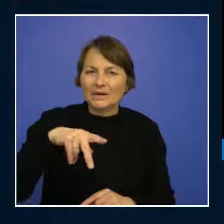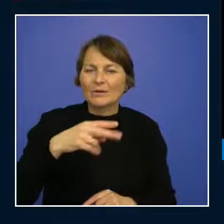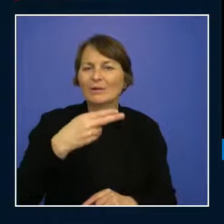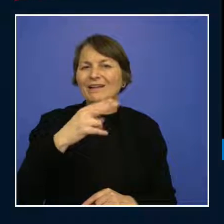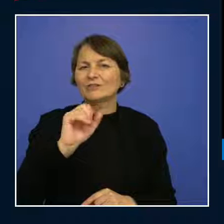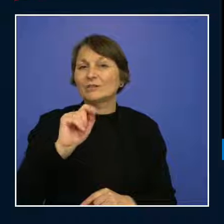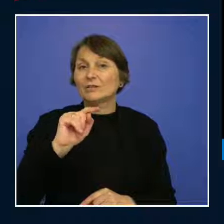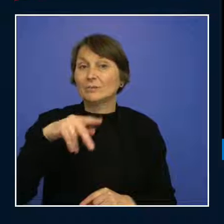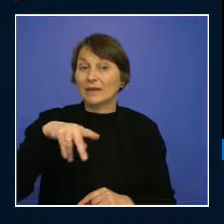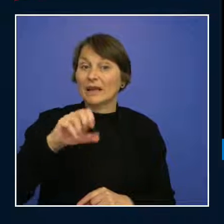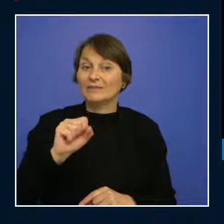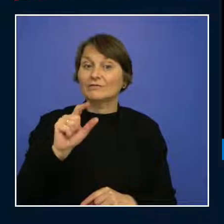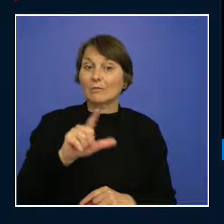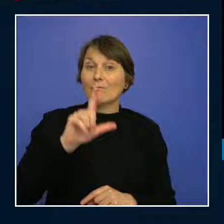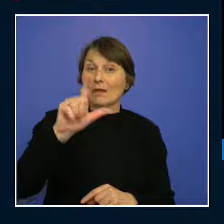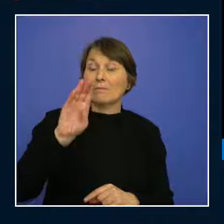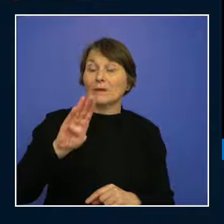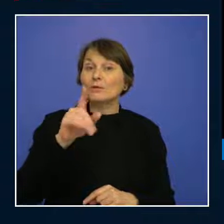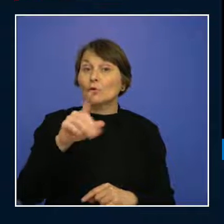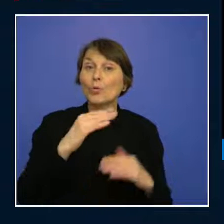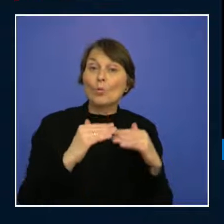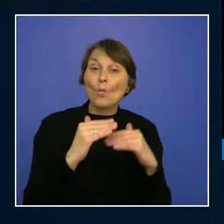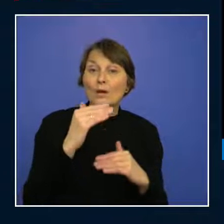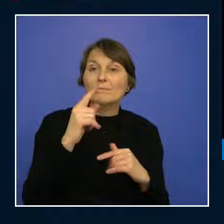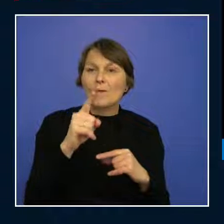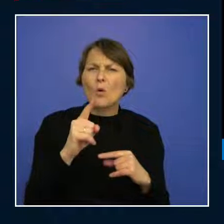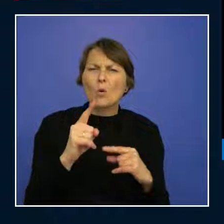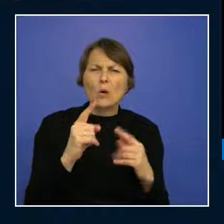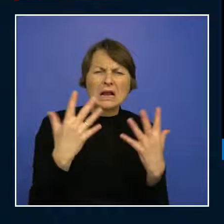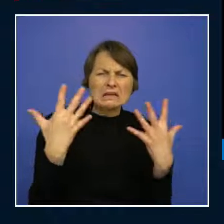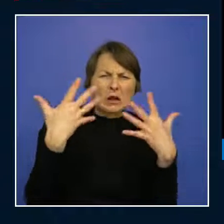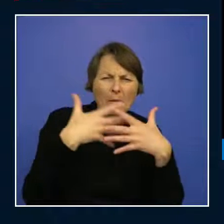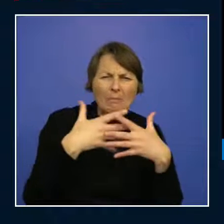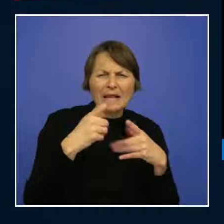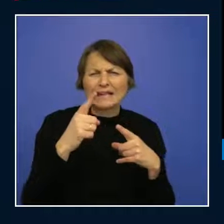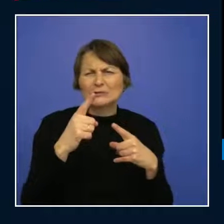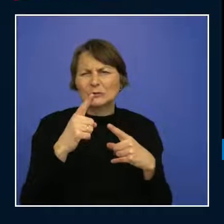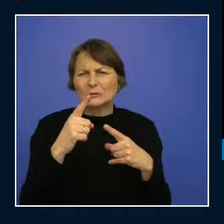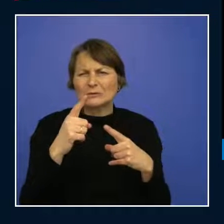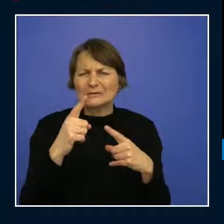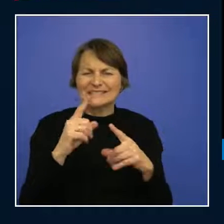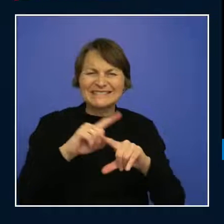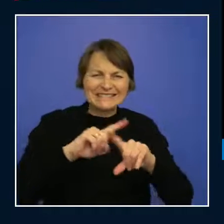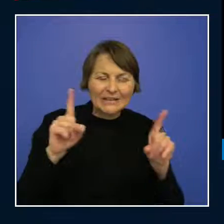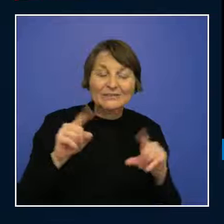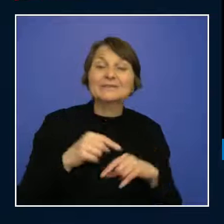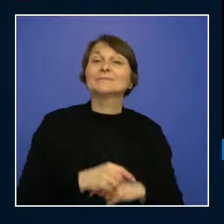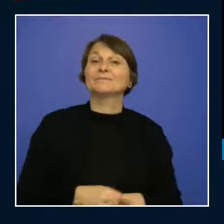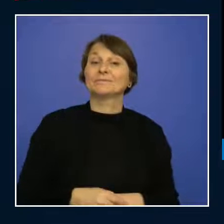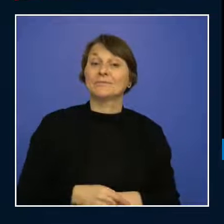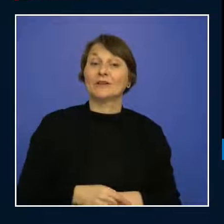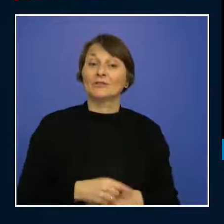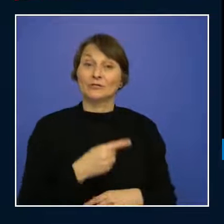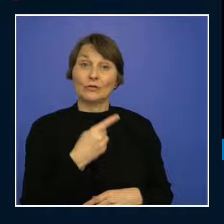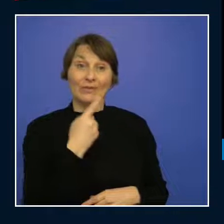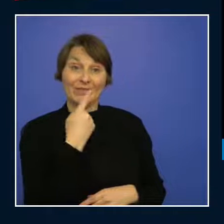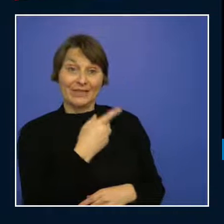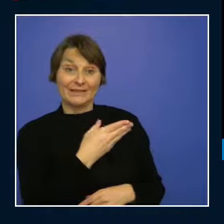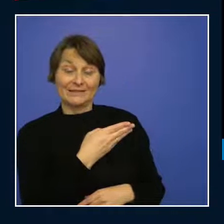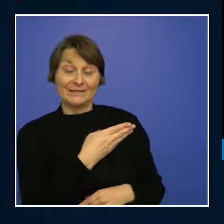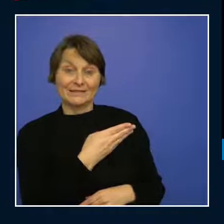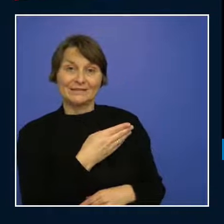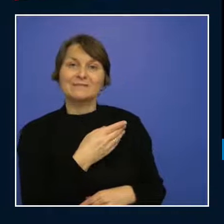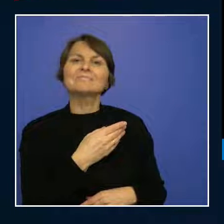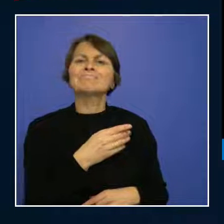you start to want to do something a bit more complex. Now, with the application gateway, what it does, and it does it very